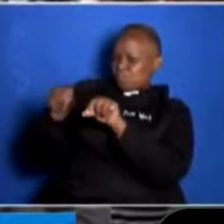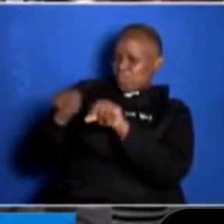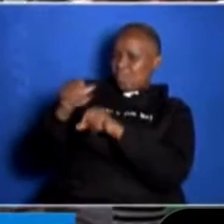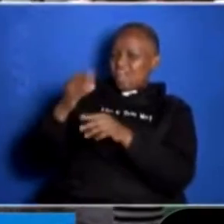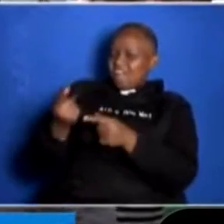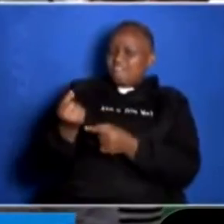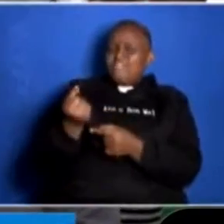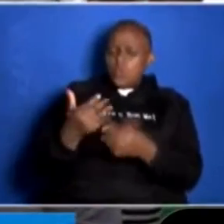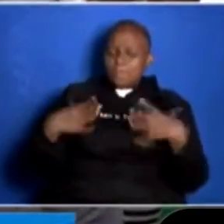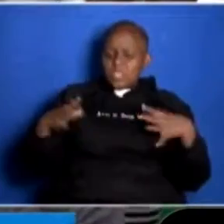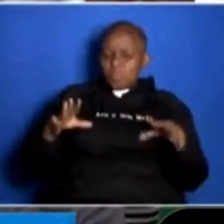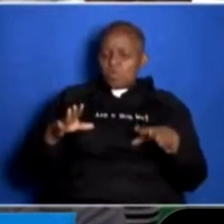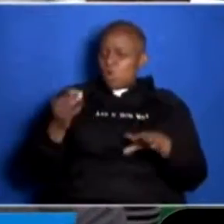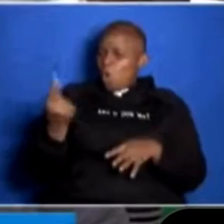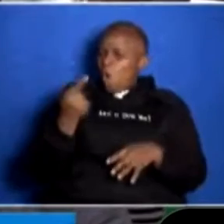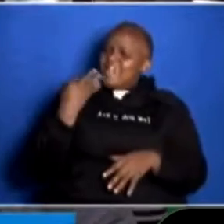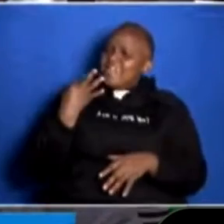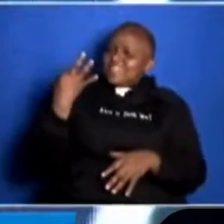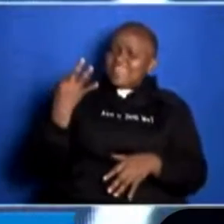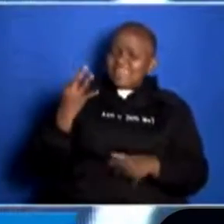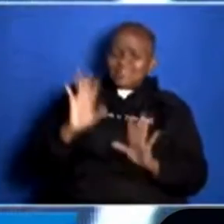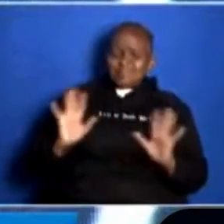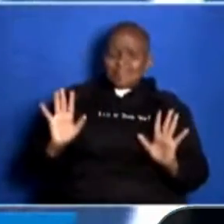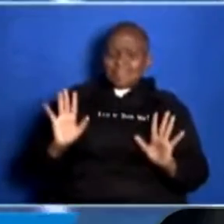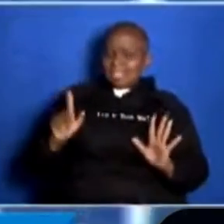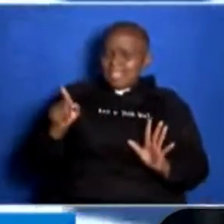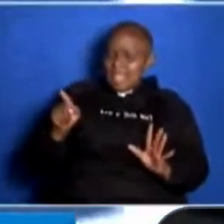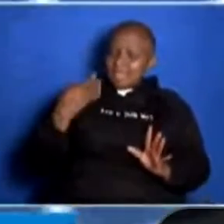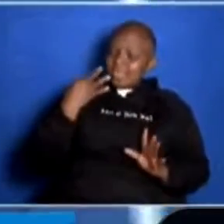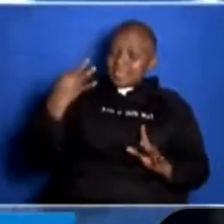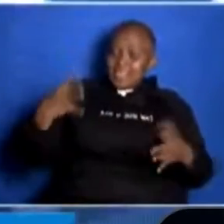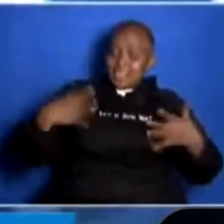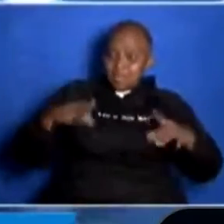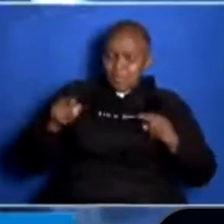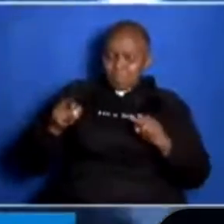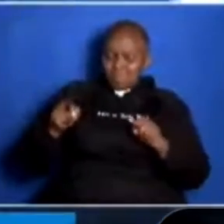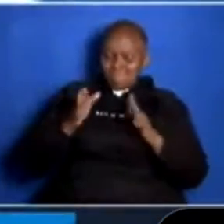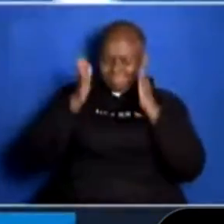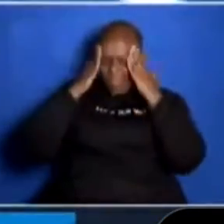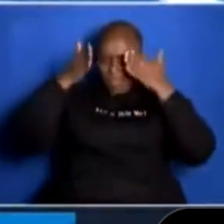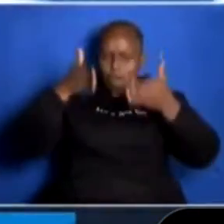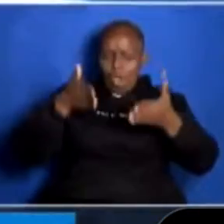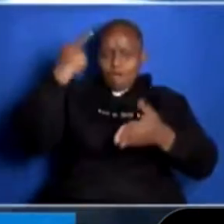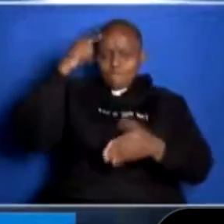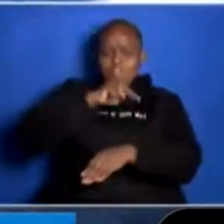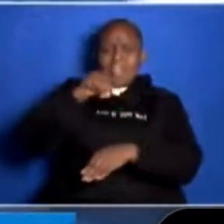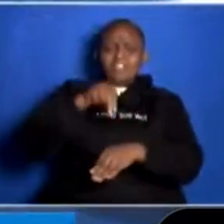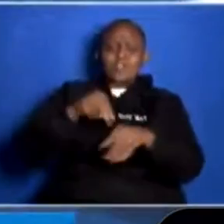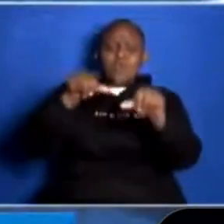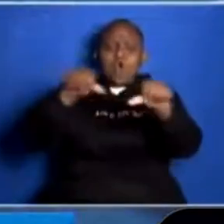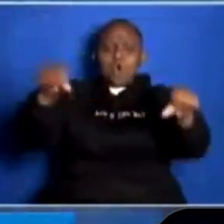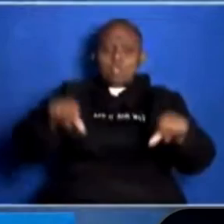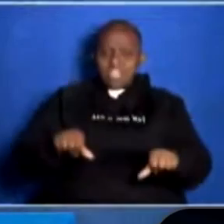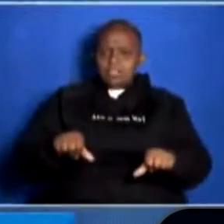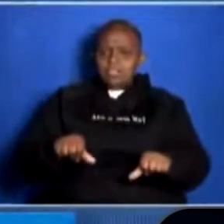There has to be some 300 who are determined for the national altar to seek